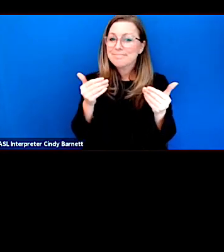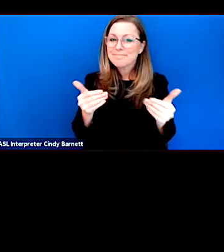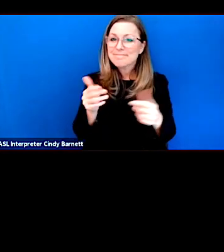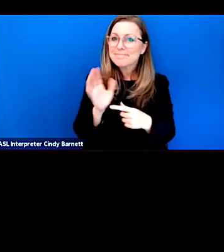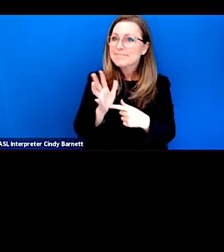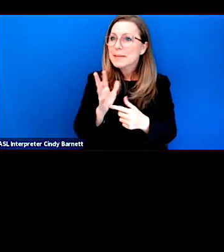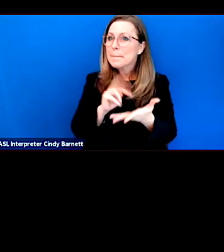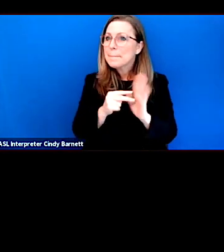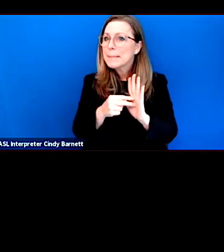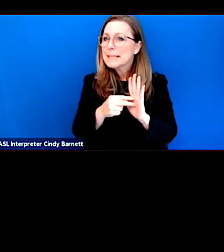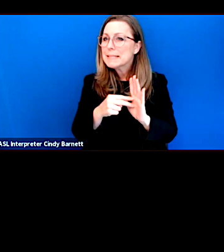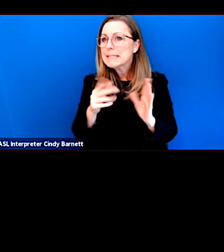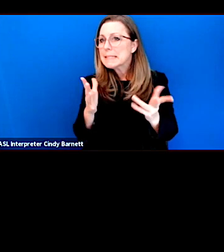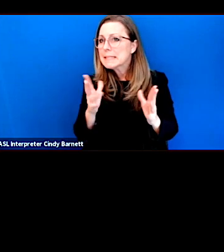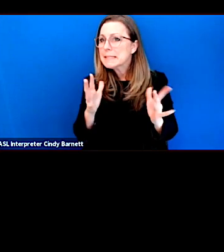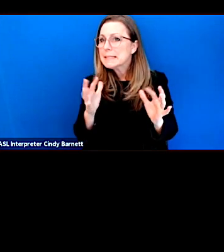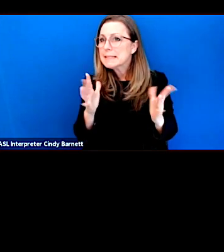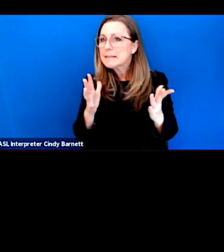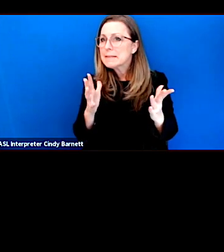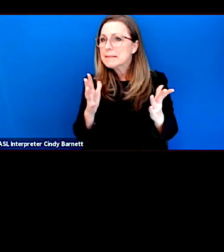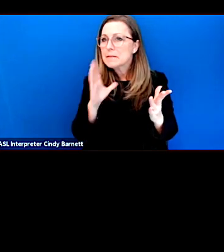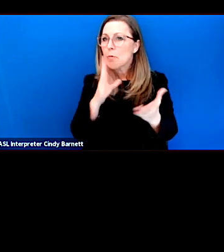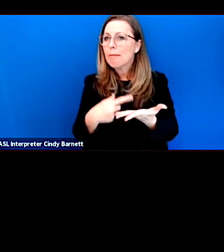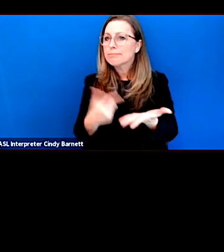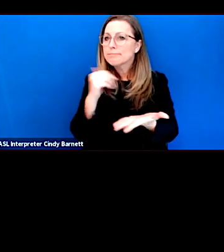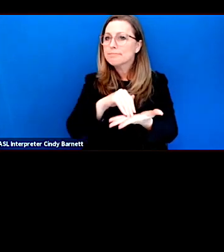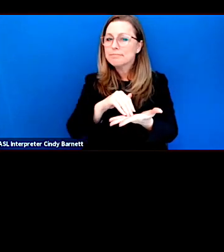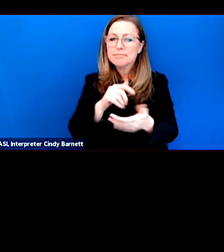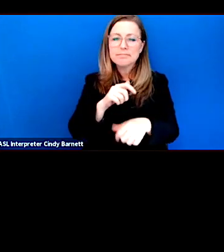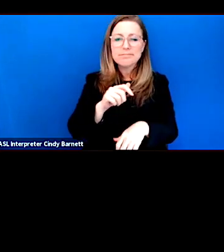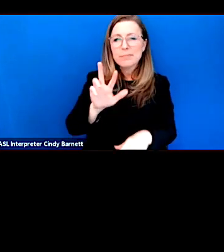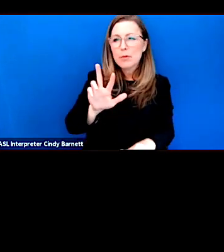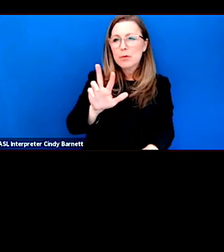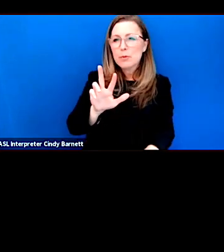is around 3:15-ish. Okay.